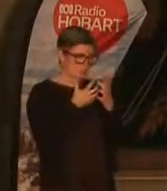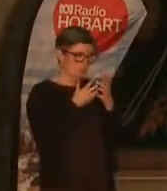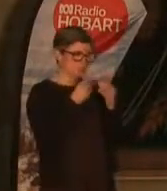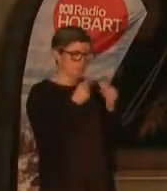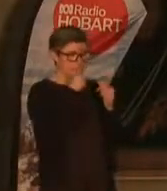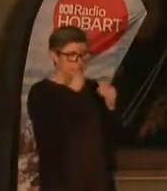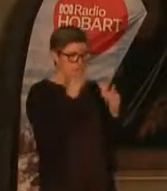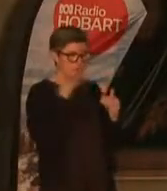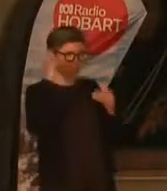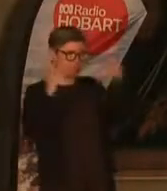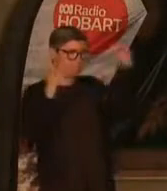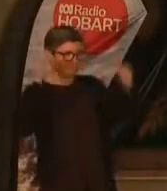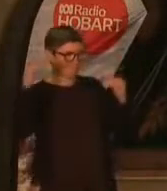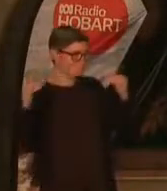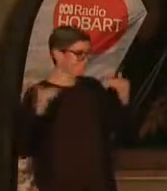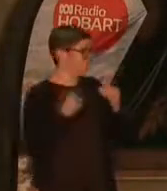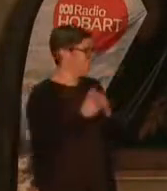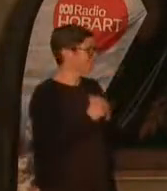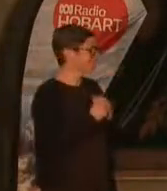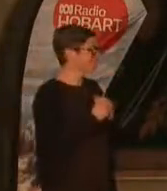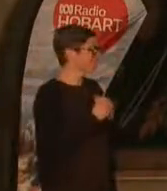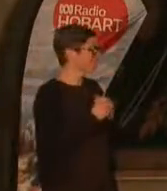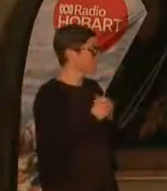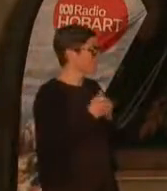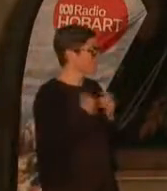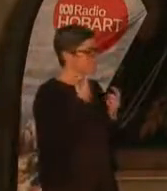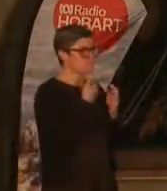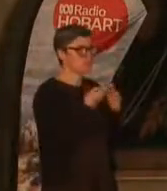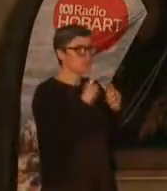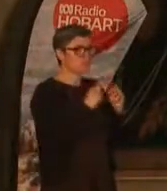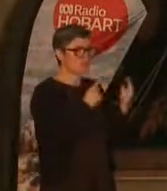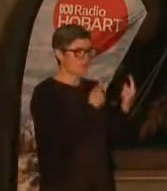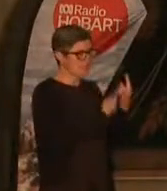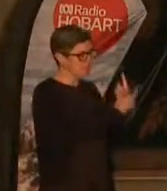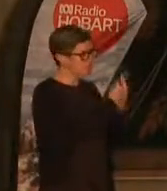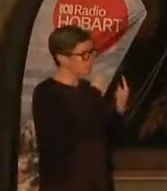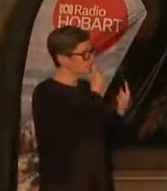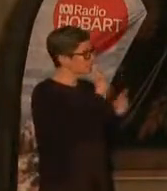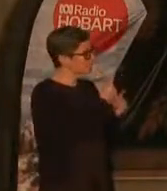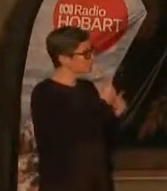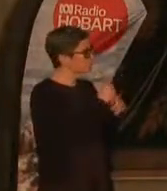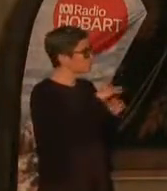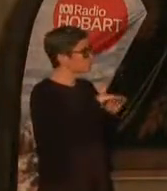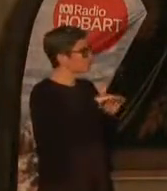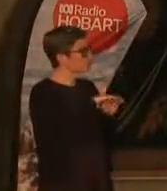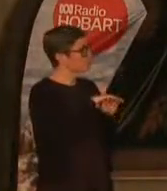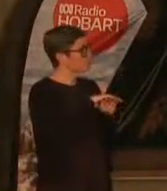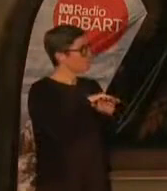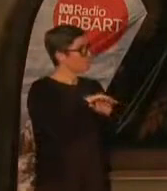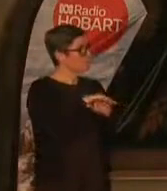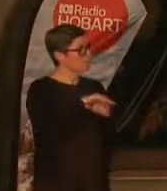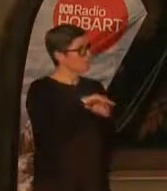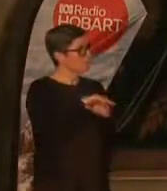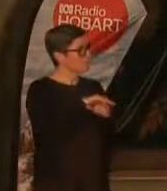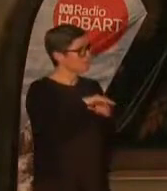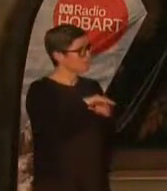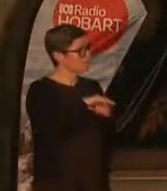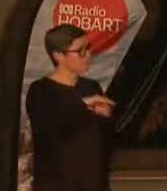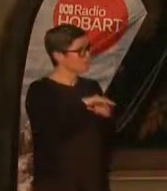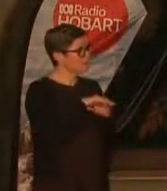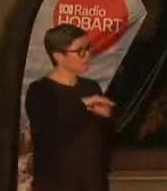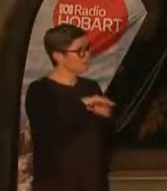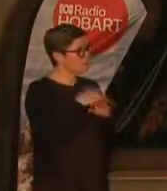levels than others, I was wondering if each of you could speak to the need to have